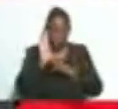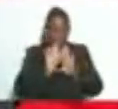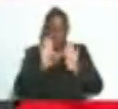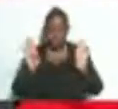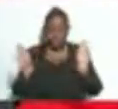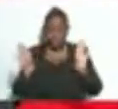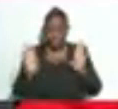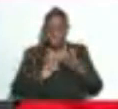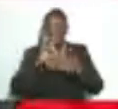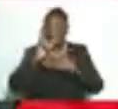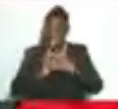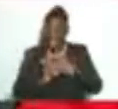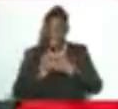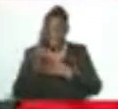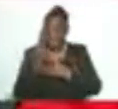December 12th.